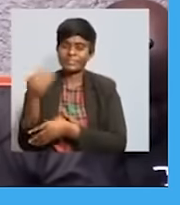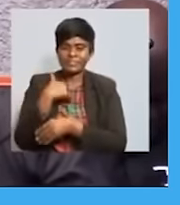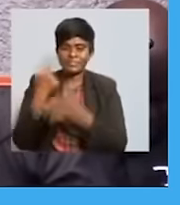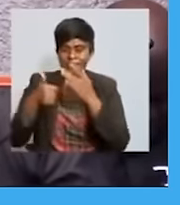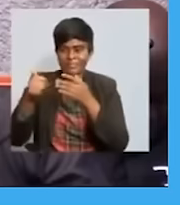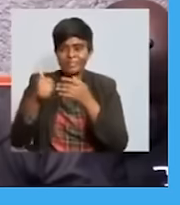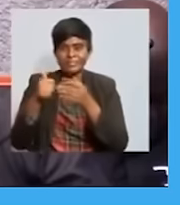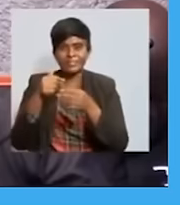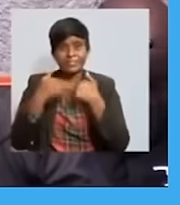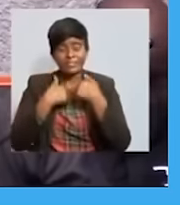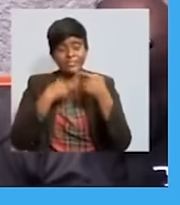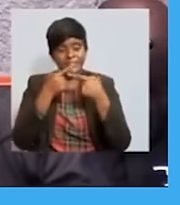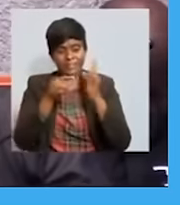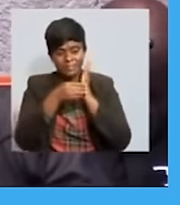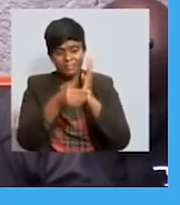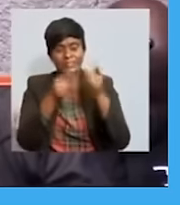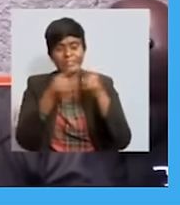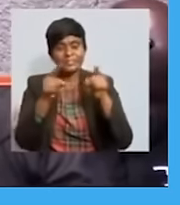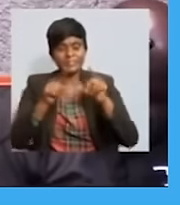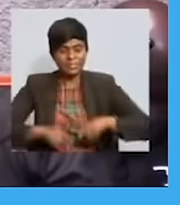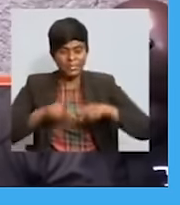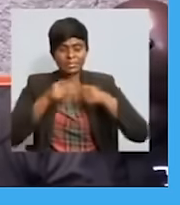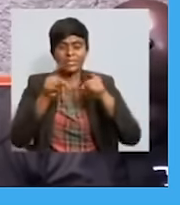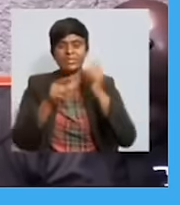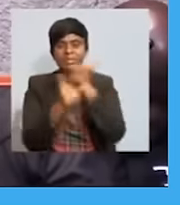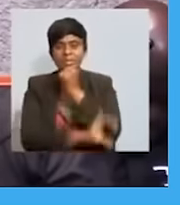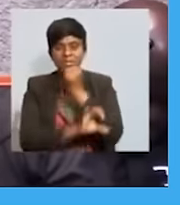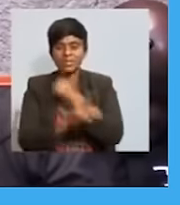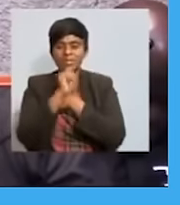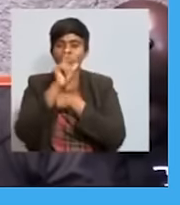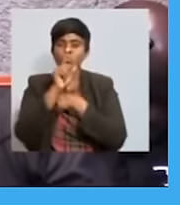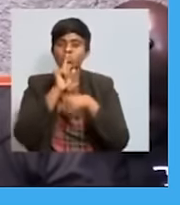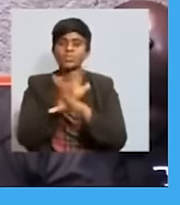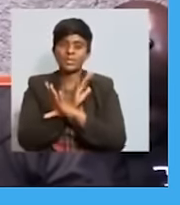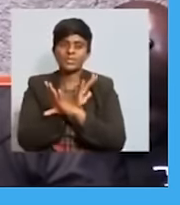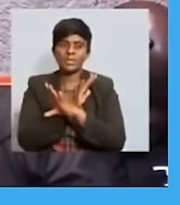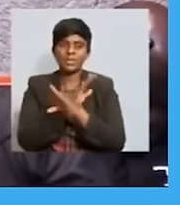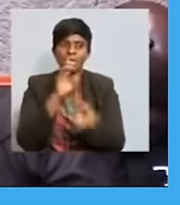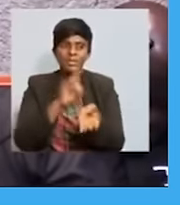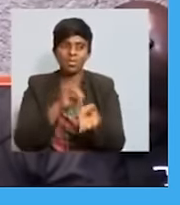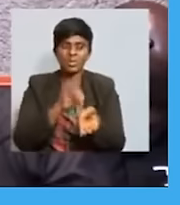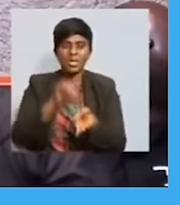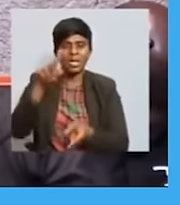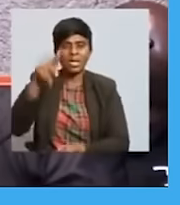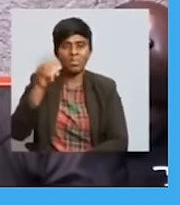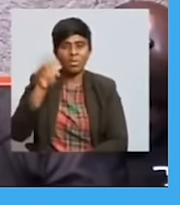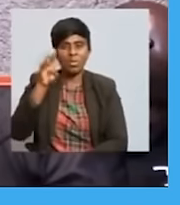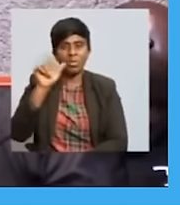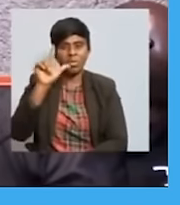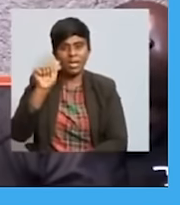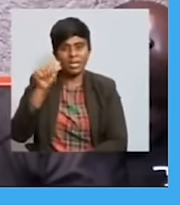are living in a different country and not the real Zambia where we are. Dr. Kobler, a